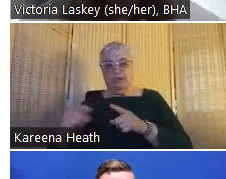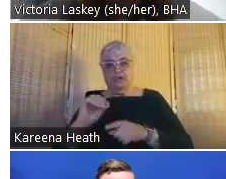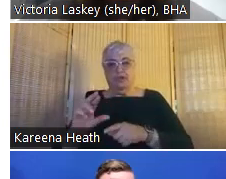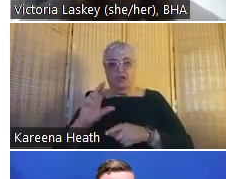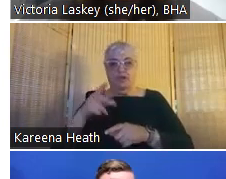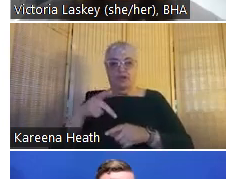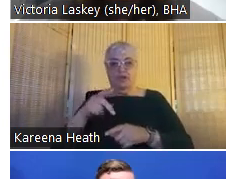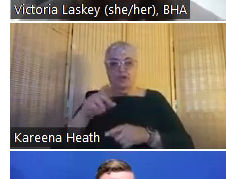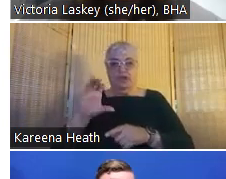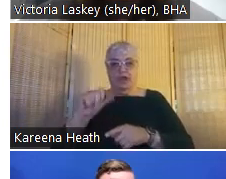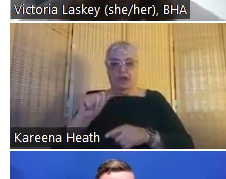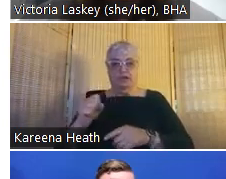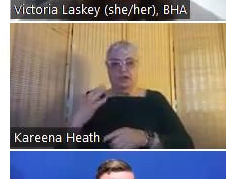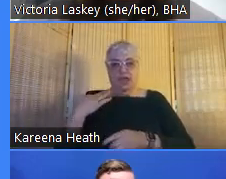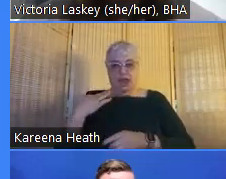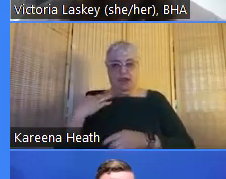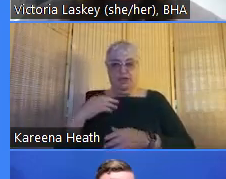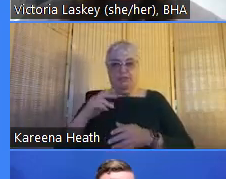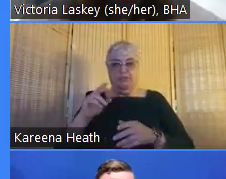CAS, or candidate personnel.